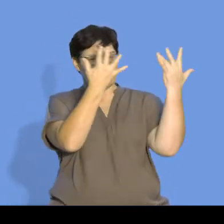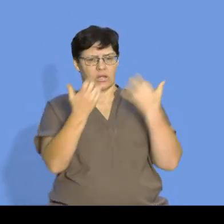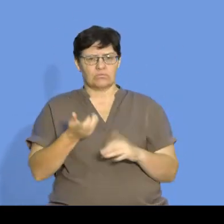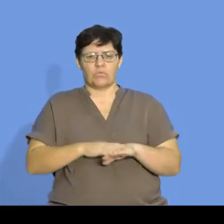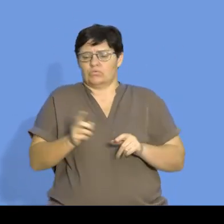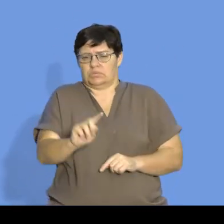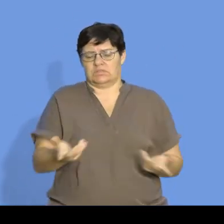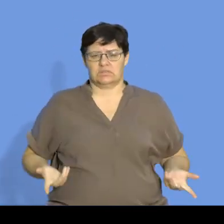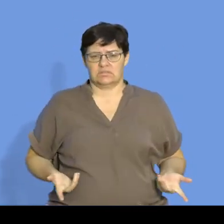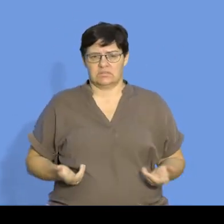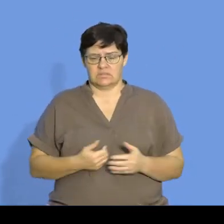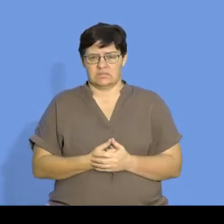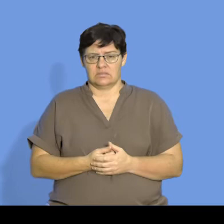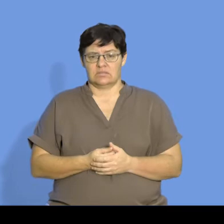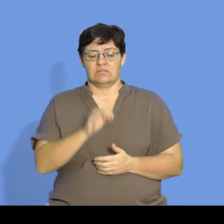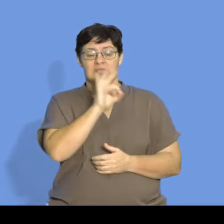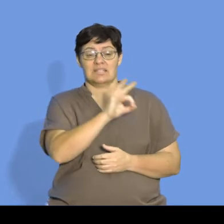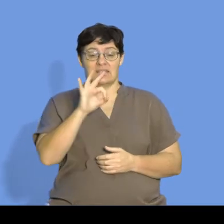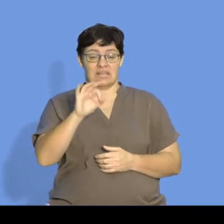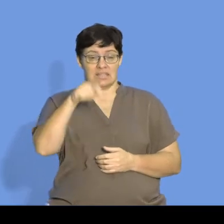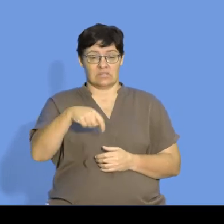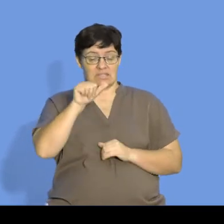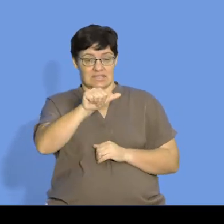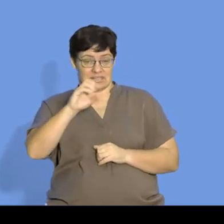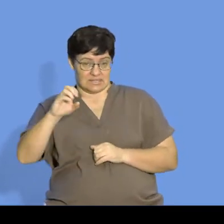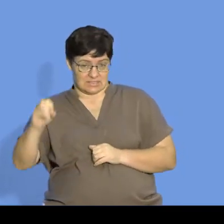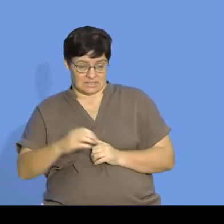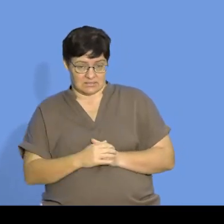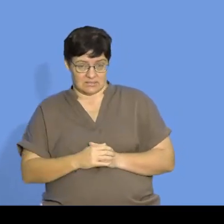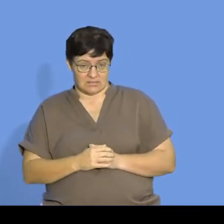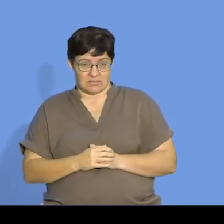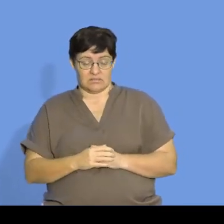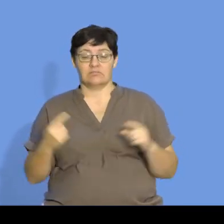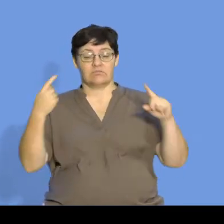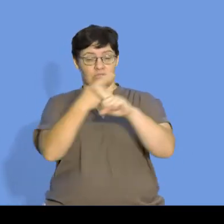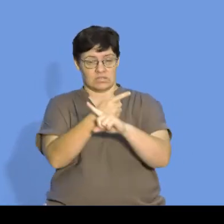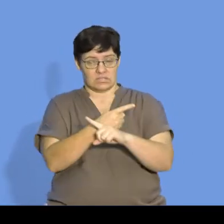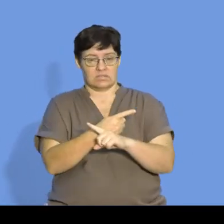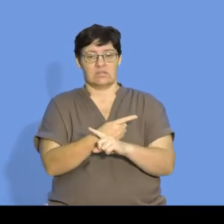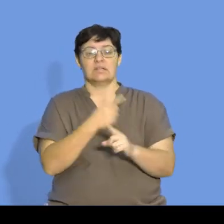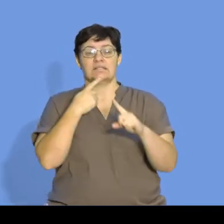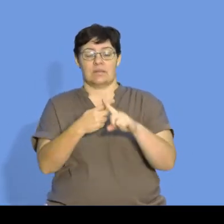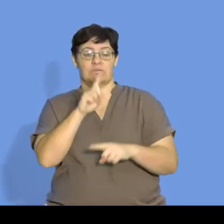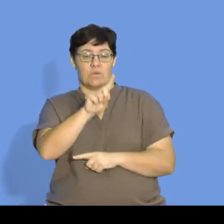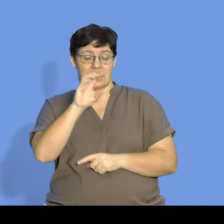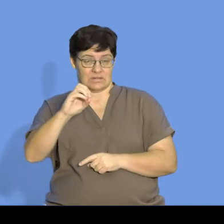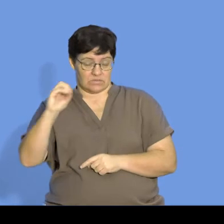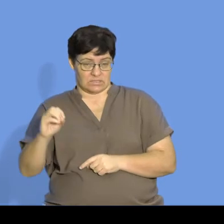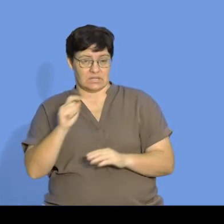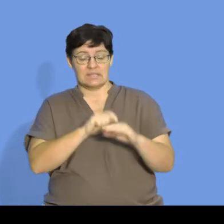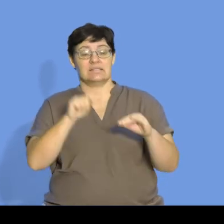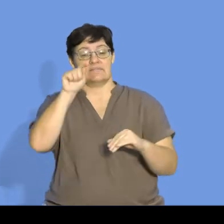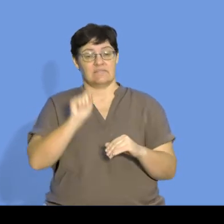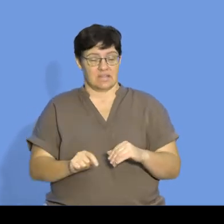on which it was calculated. So here we go. 33,600 cross multiply times